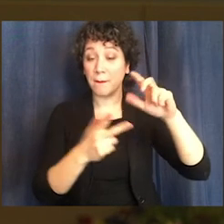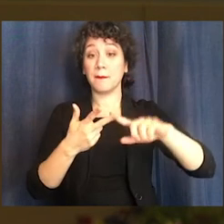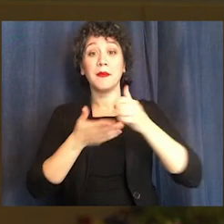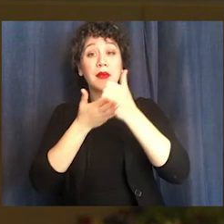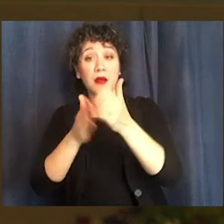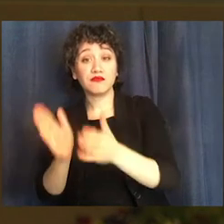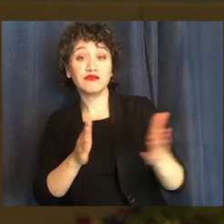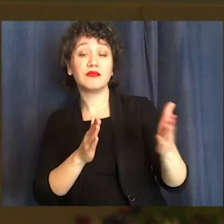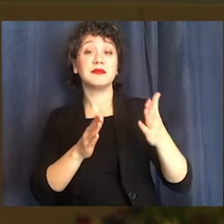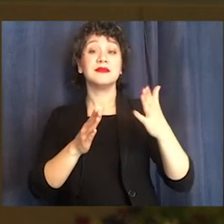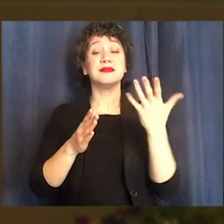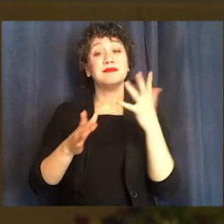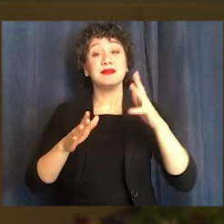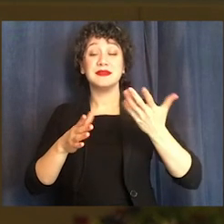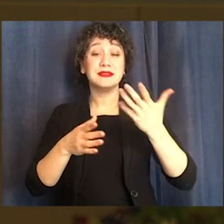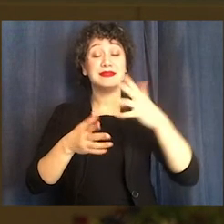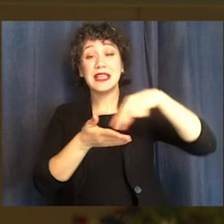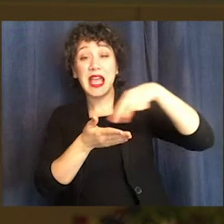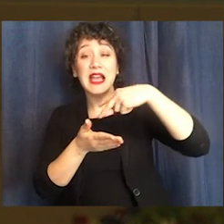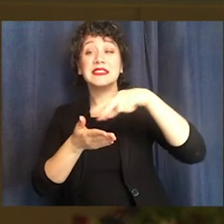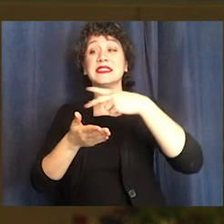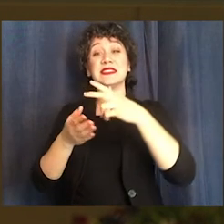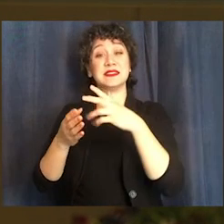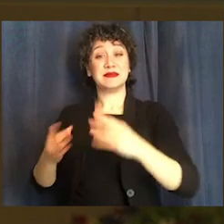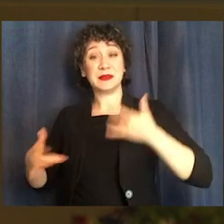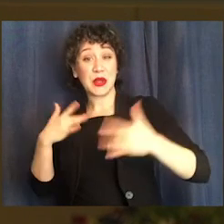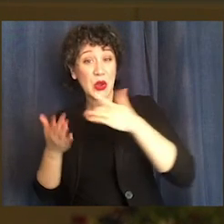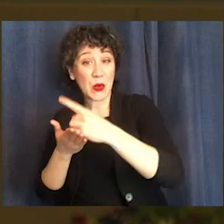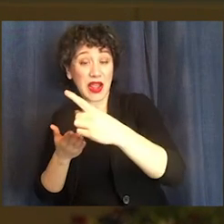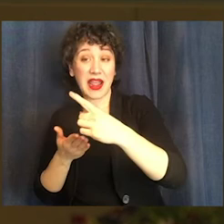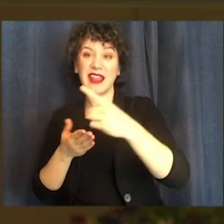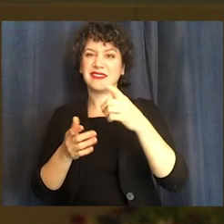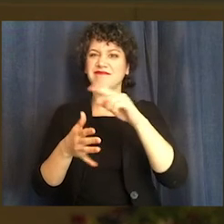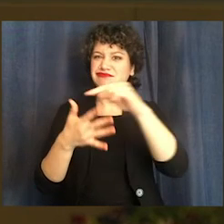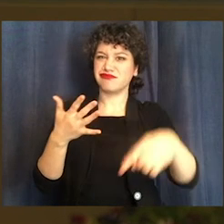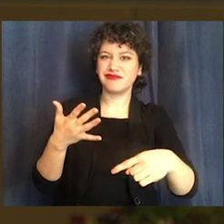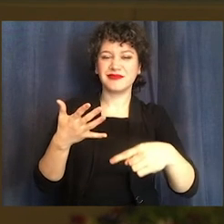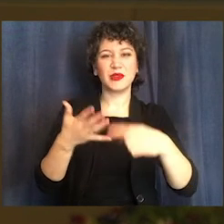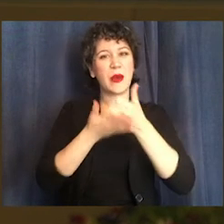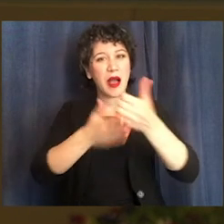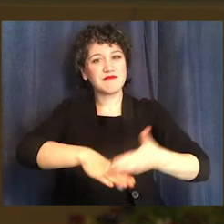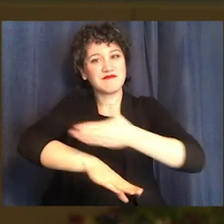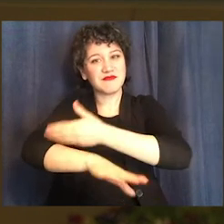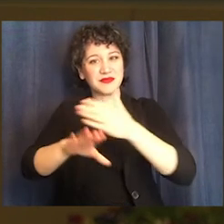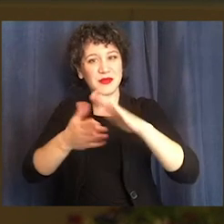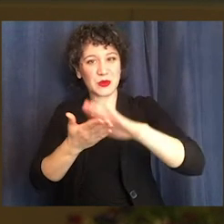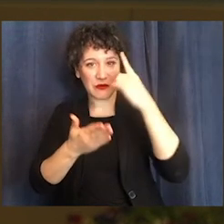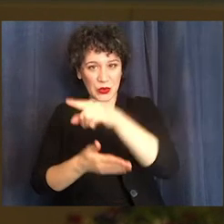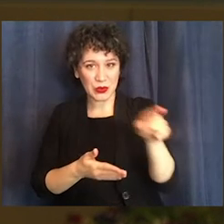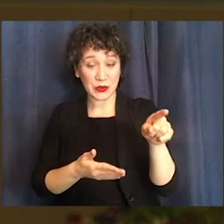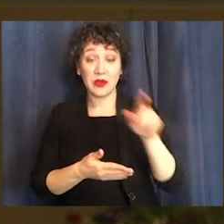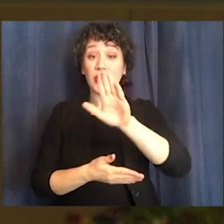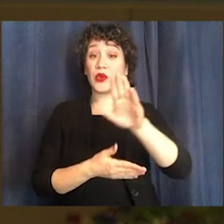dances, and countless other pursuits to make Palmer High School better for her peers. She is your senior class president and tonight's Master